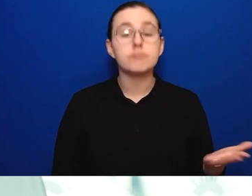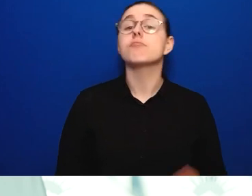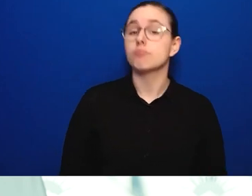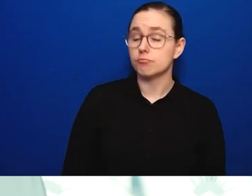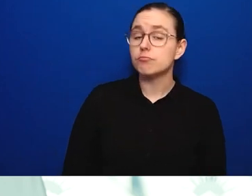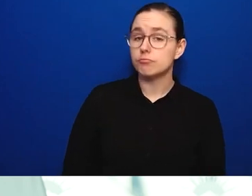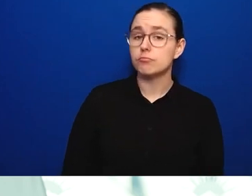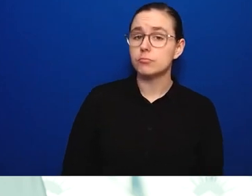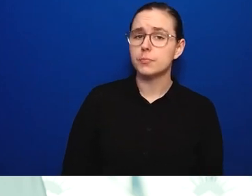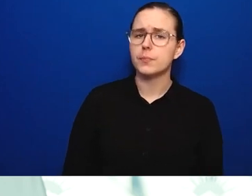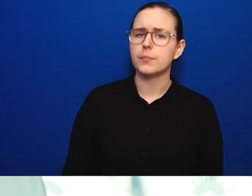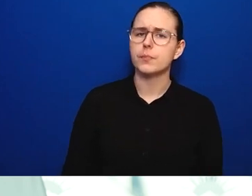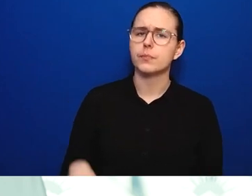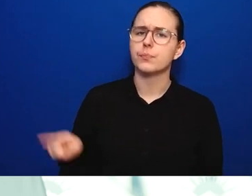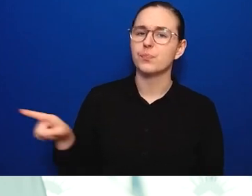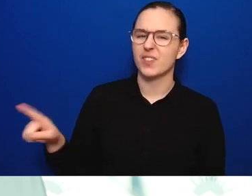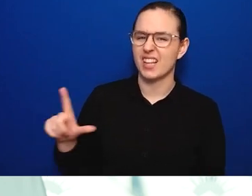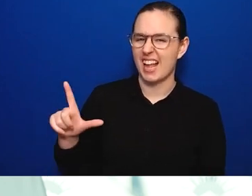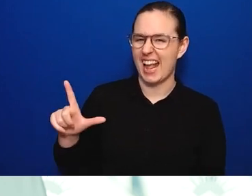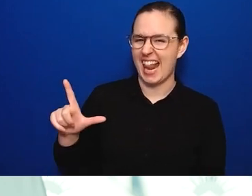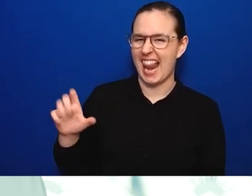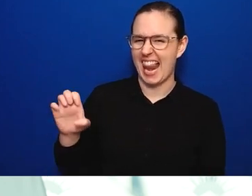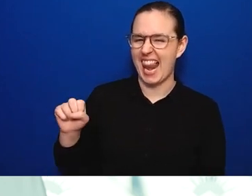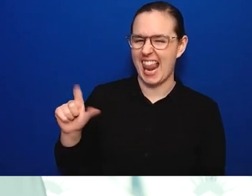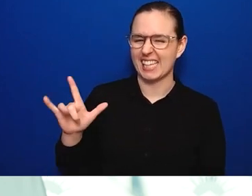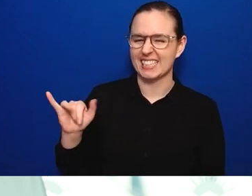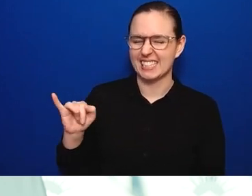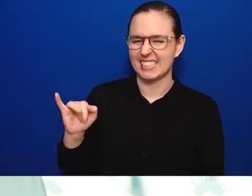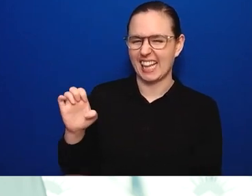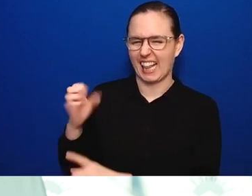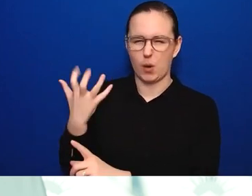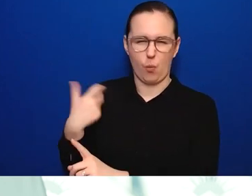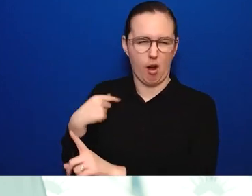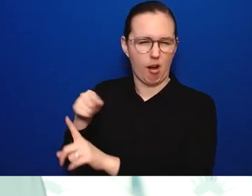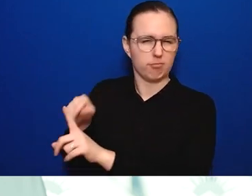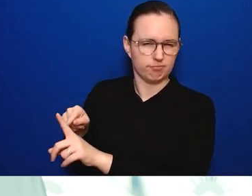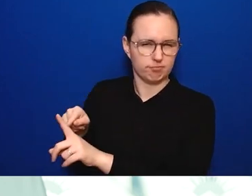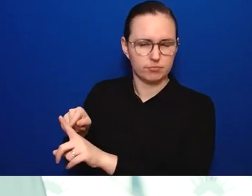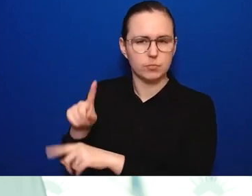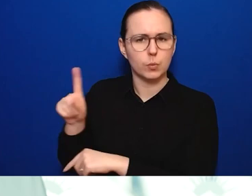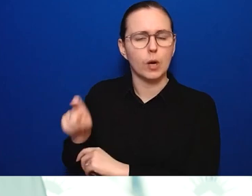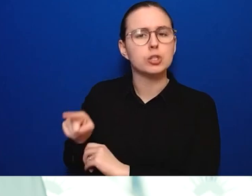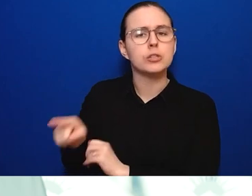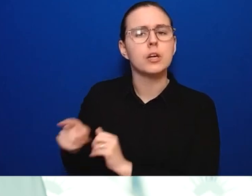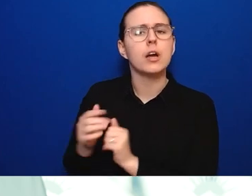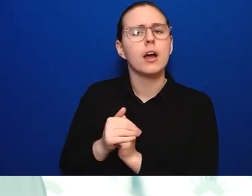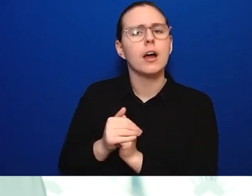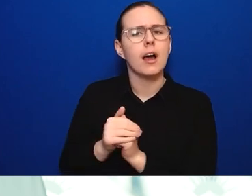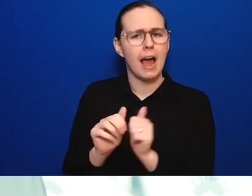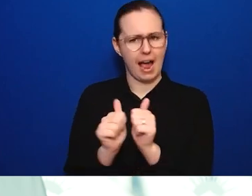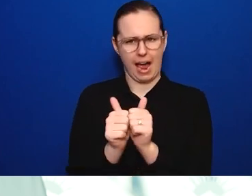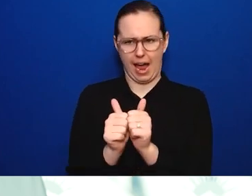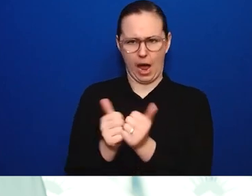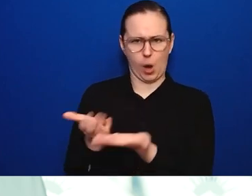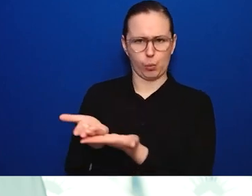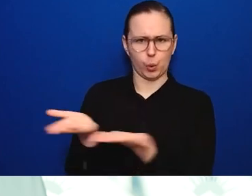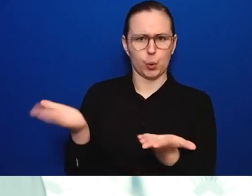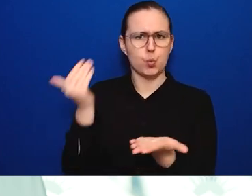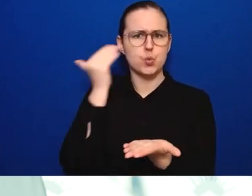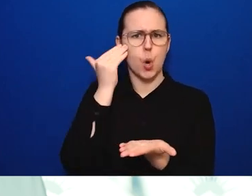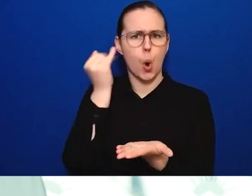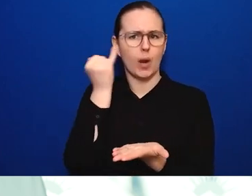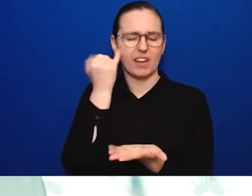Hi there. This question is for Leslie. How will you know that these projects are